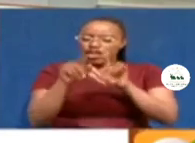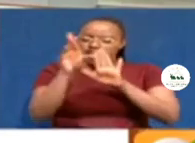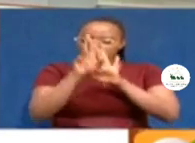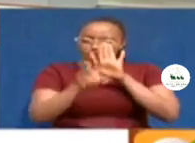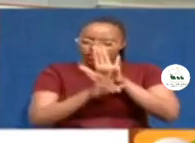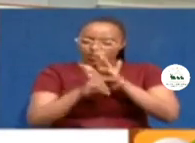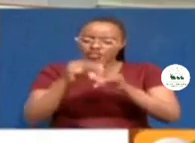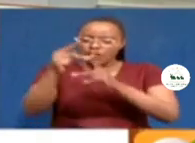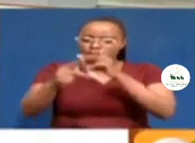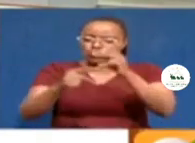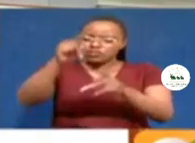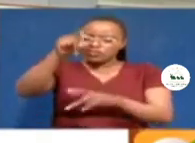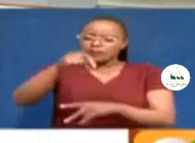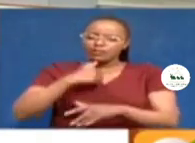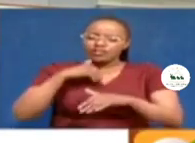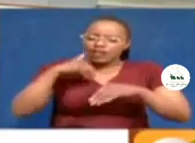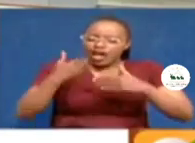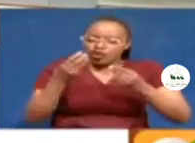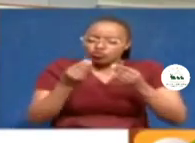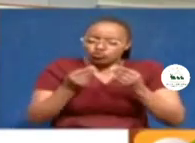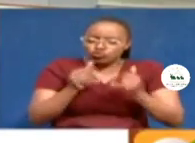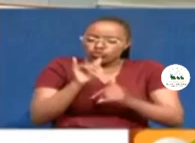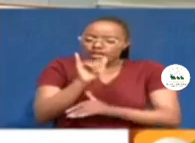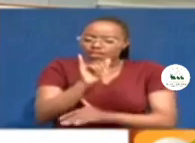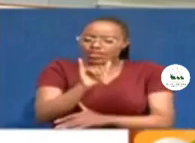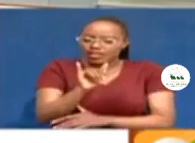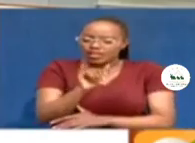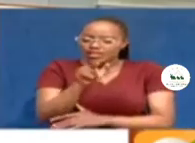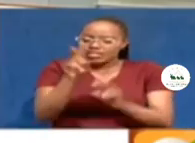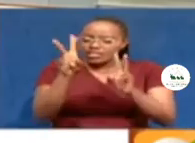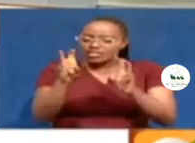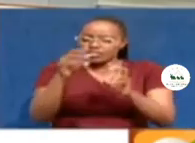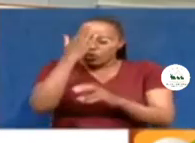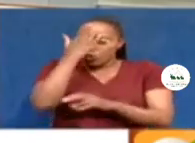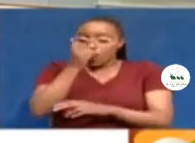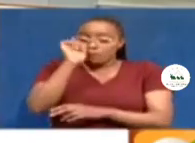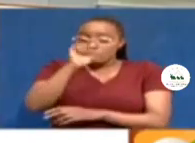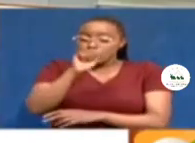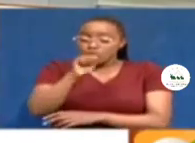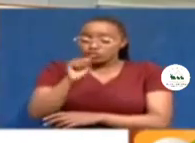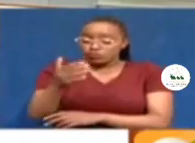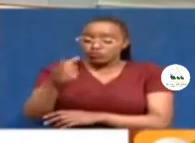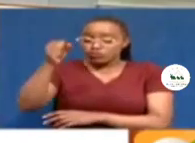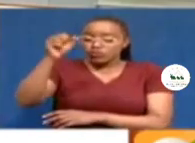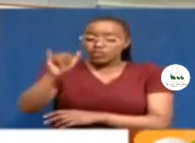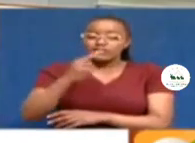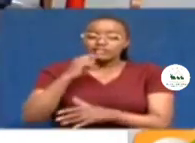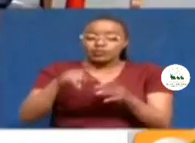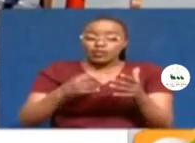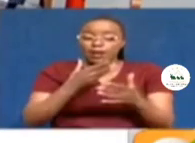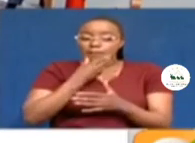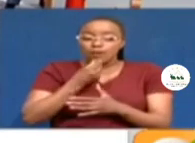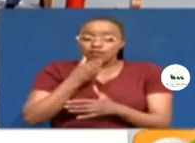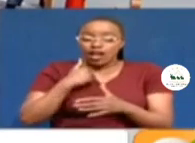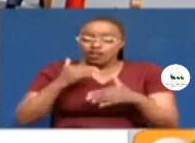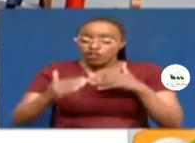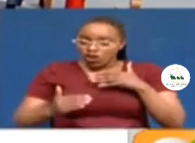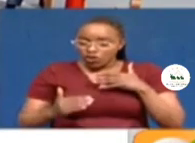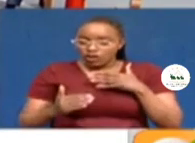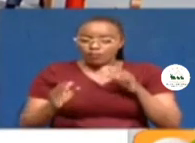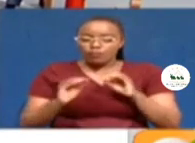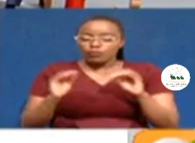and procedures of addressing that matter so that we can put it. You know what they say, gentlemen, there's no honor